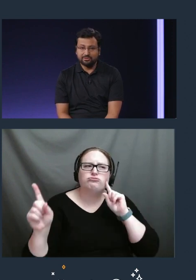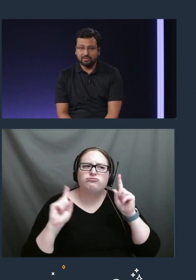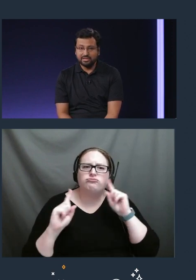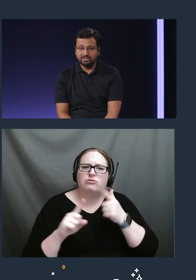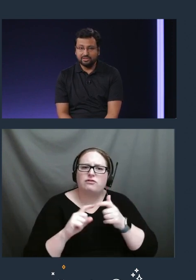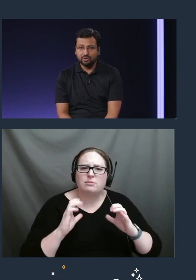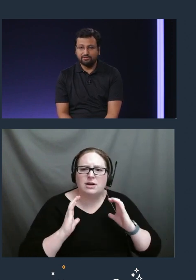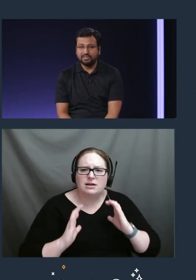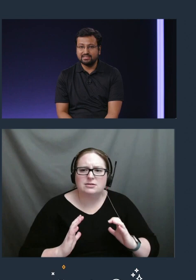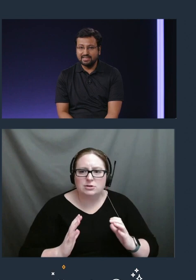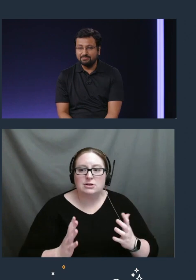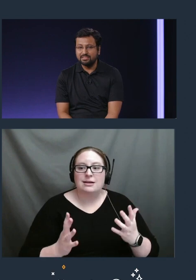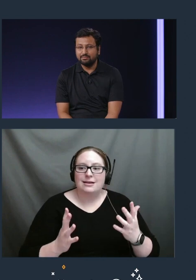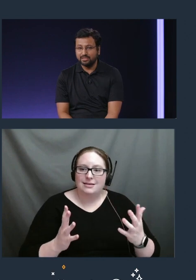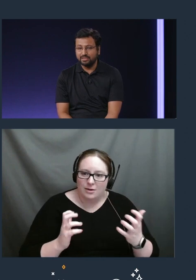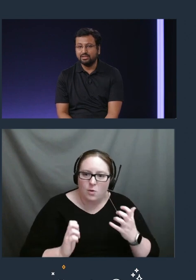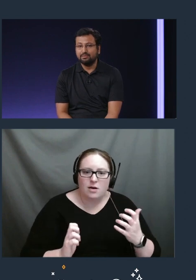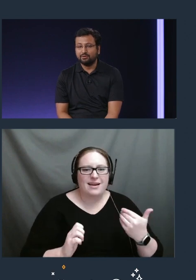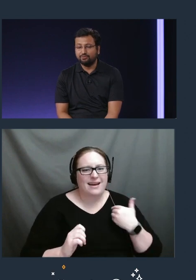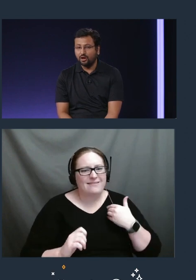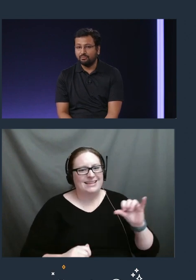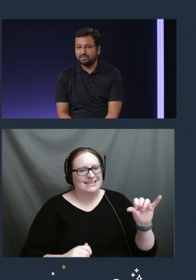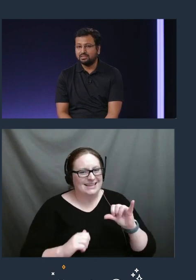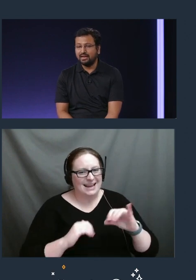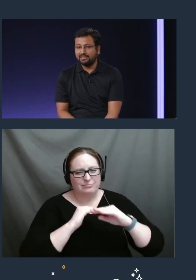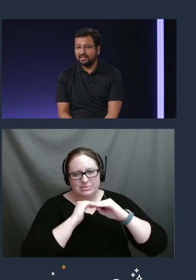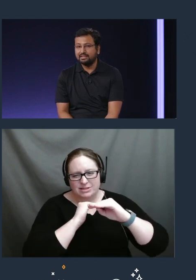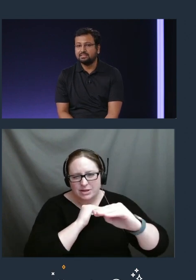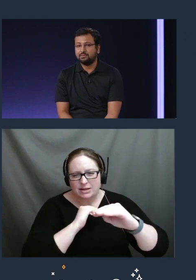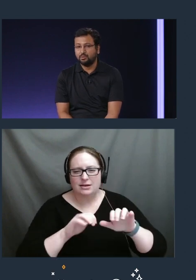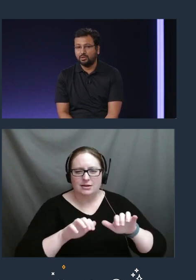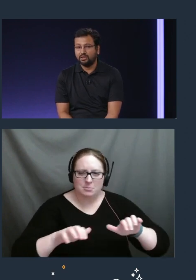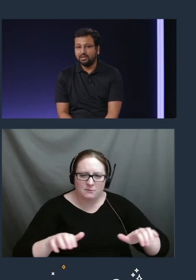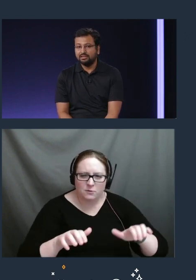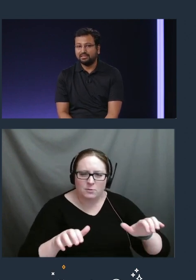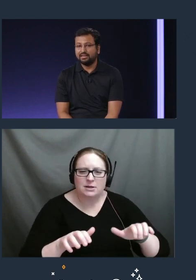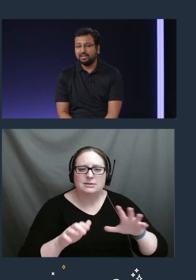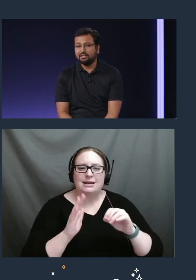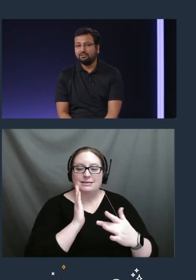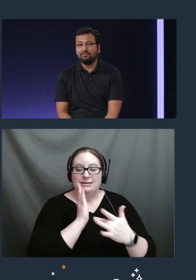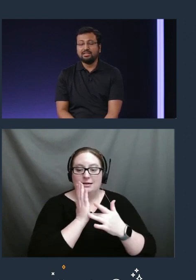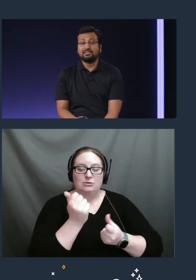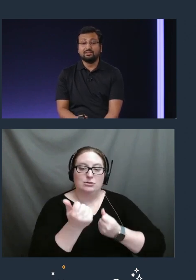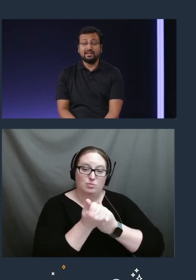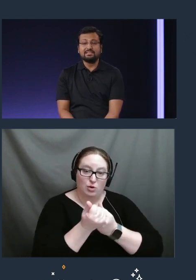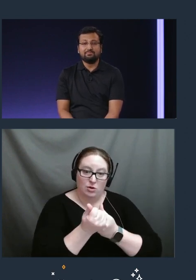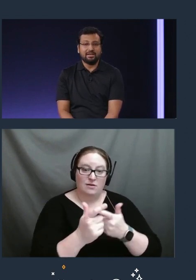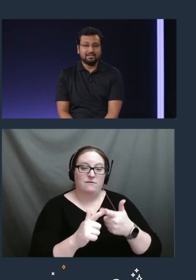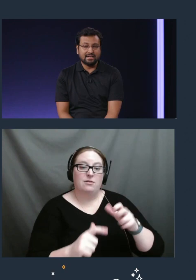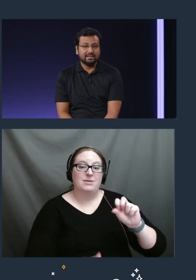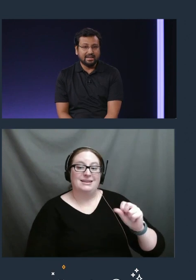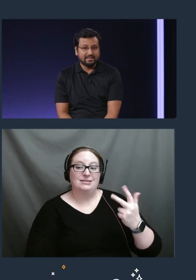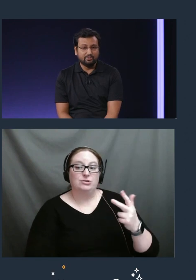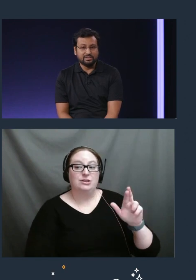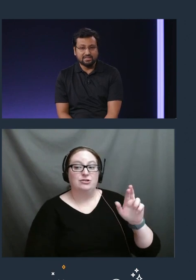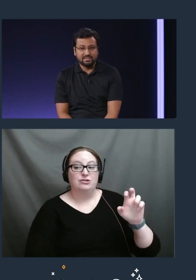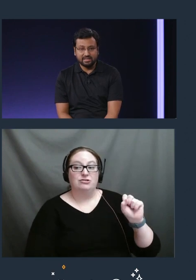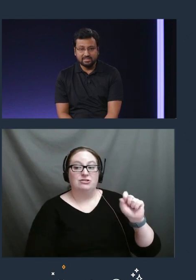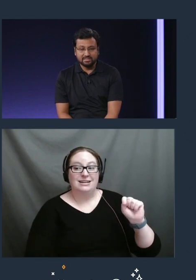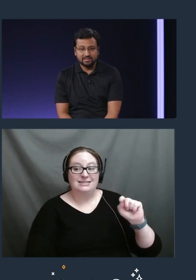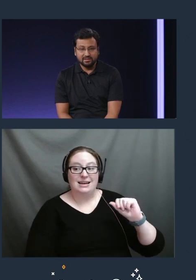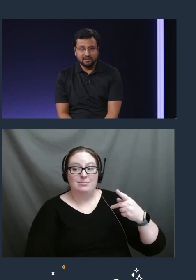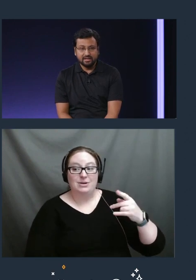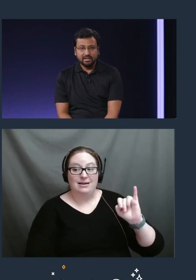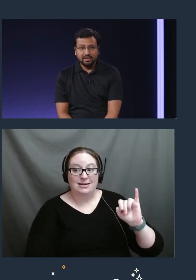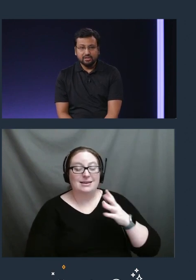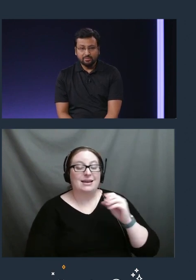client on Amazon S3 to offer the same stability, performance, and technical support that they get from S3's REST APIs and the AWS